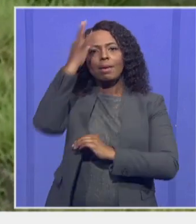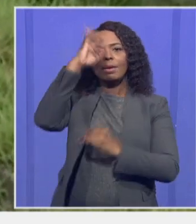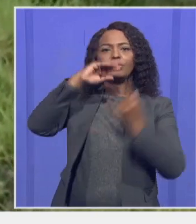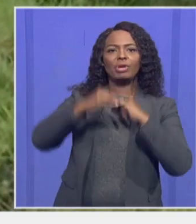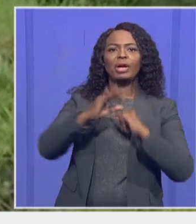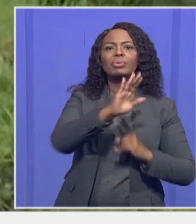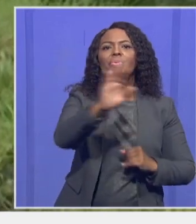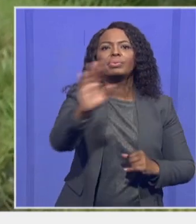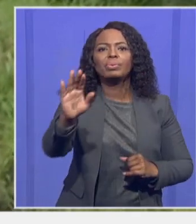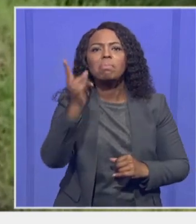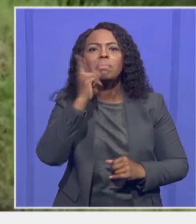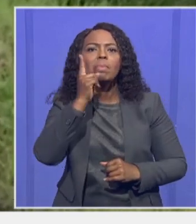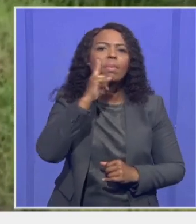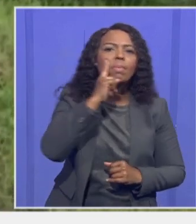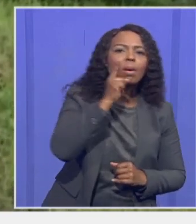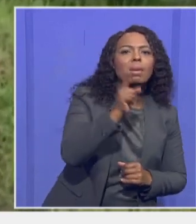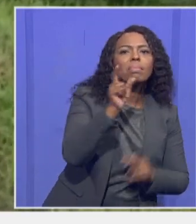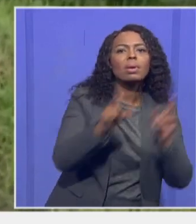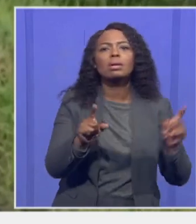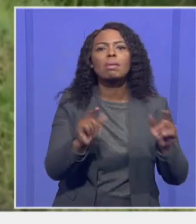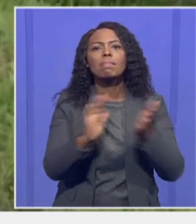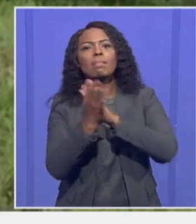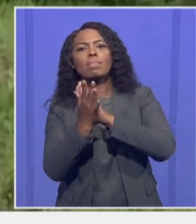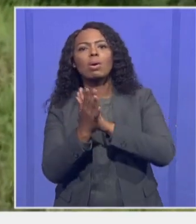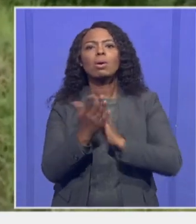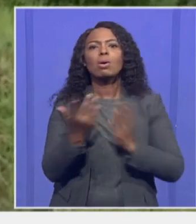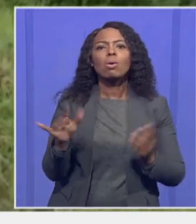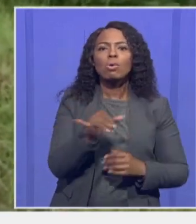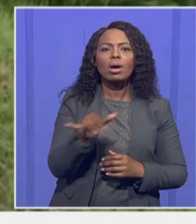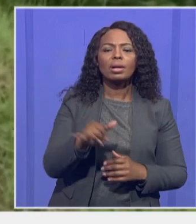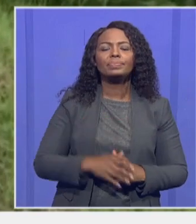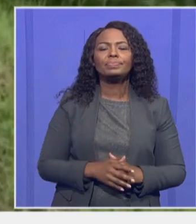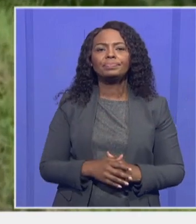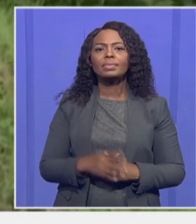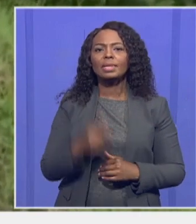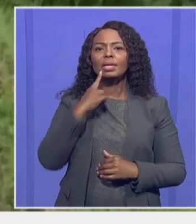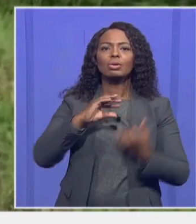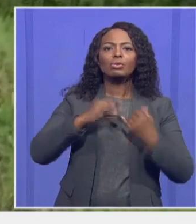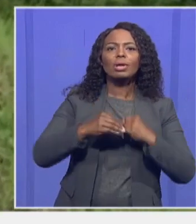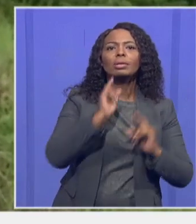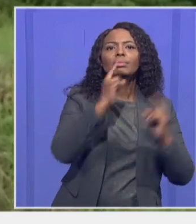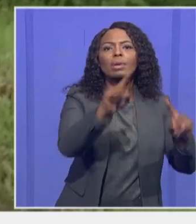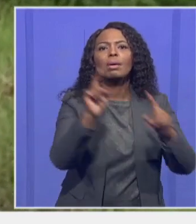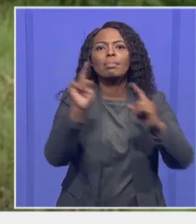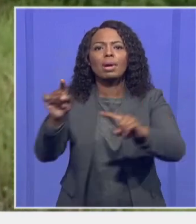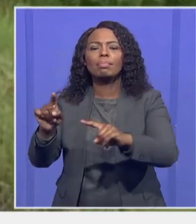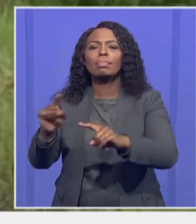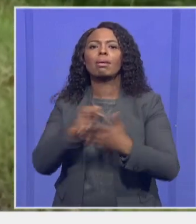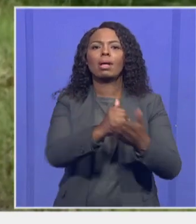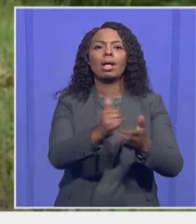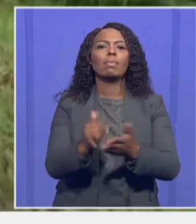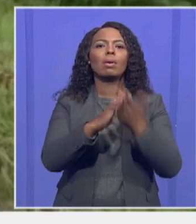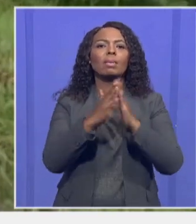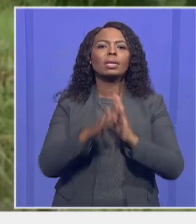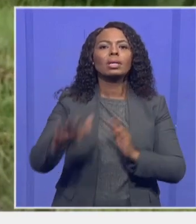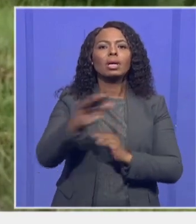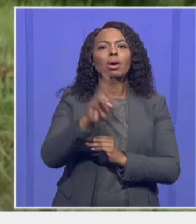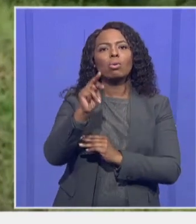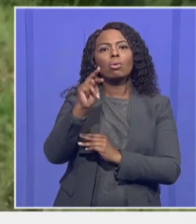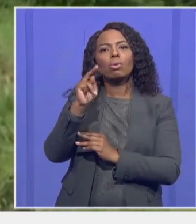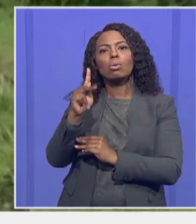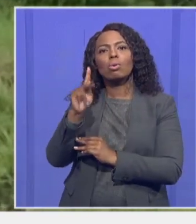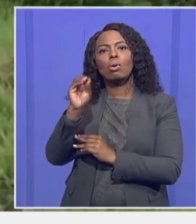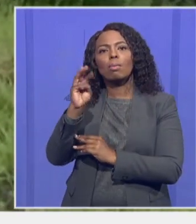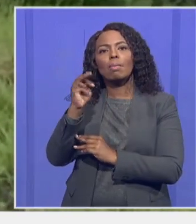for the Nkomazi local municipality made mention of the fact that they're trying to reach these communities or these villages in Nkomazi through the help of